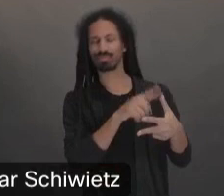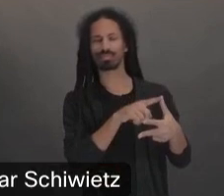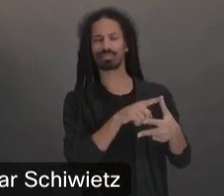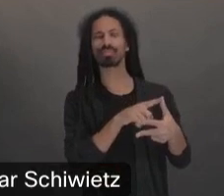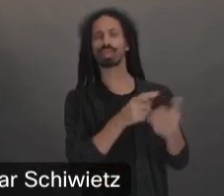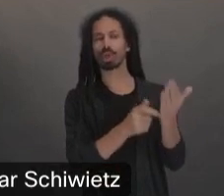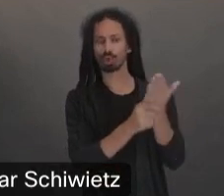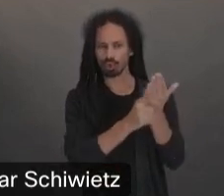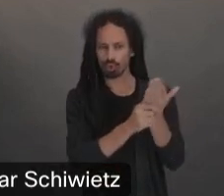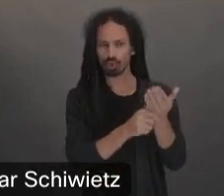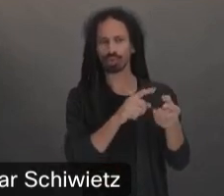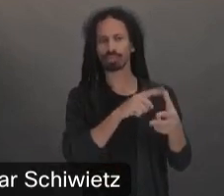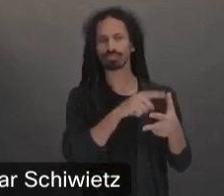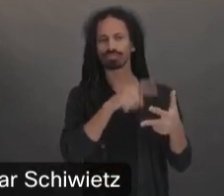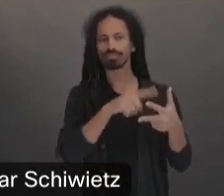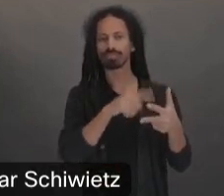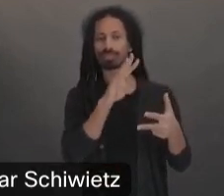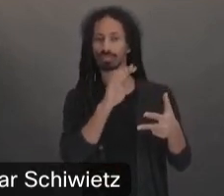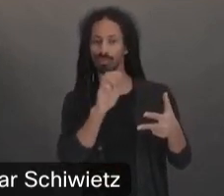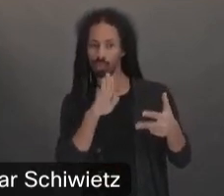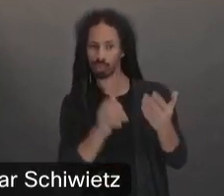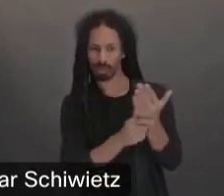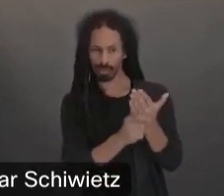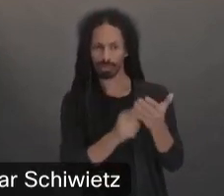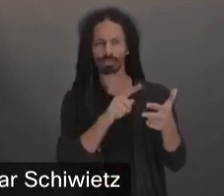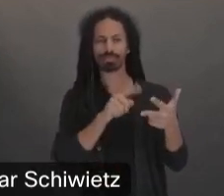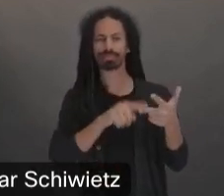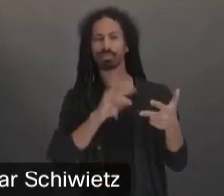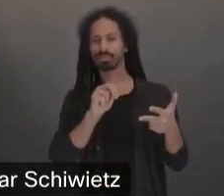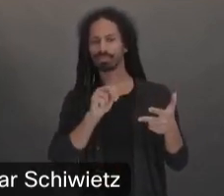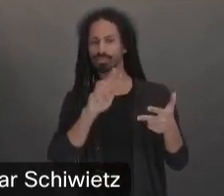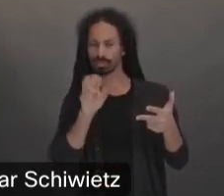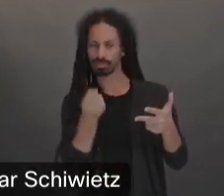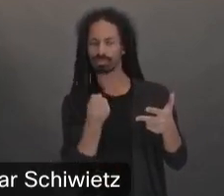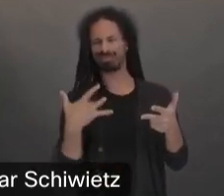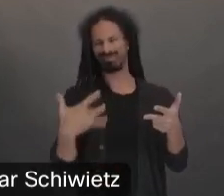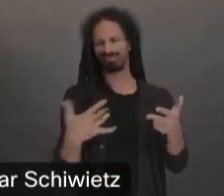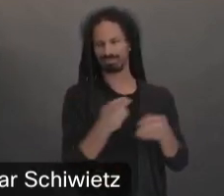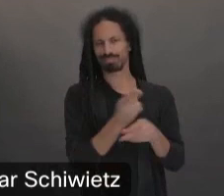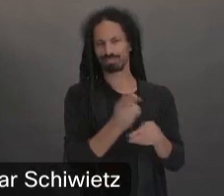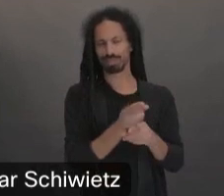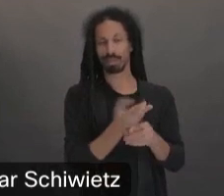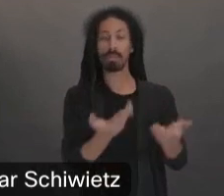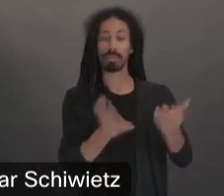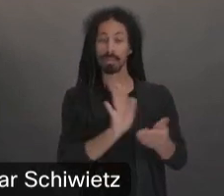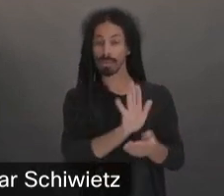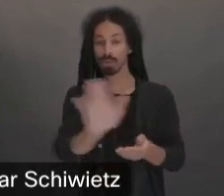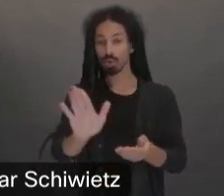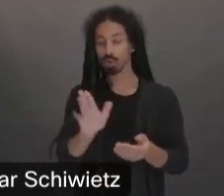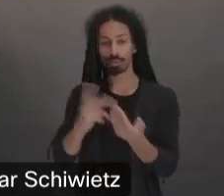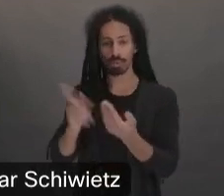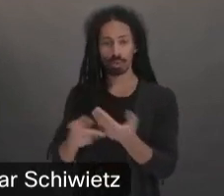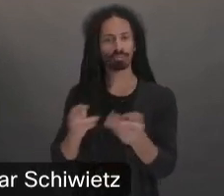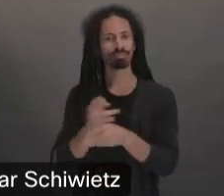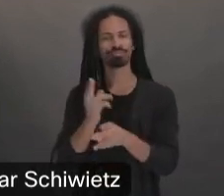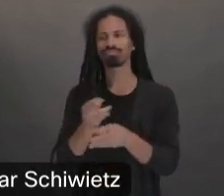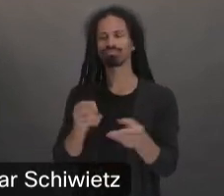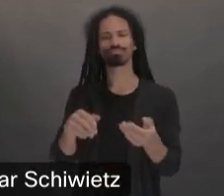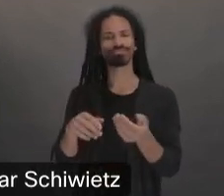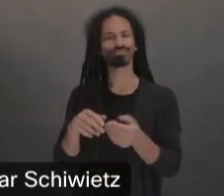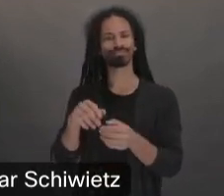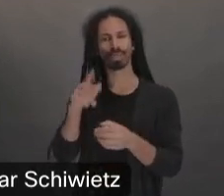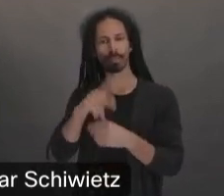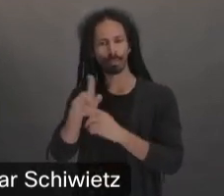and news articles highlighted. But in your course, you might use PowerPoint lecture notes, or you might also